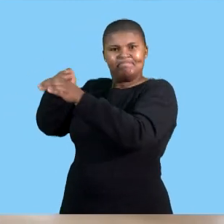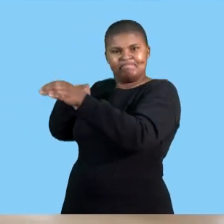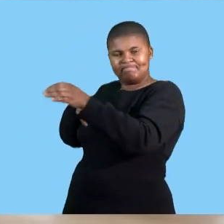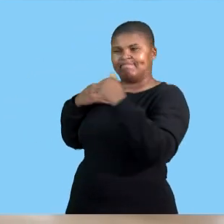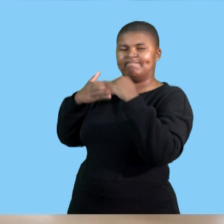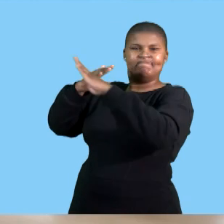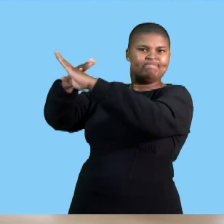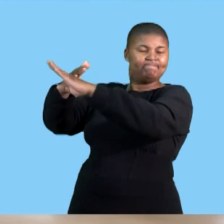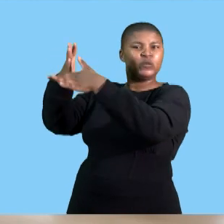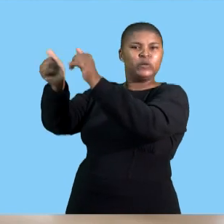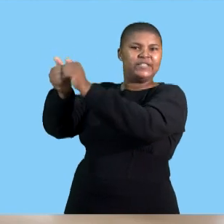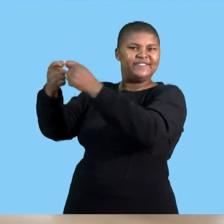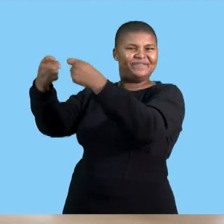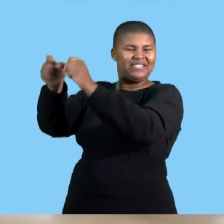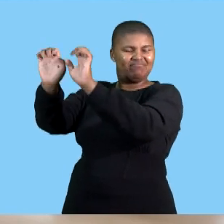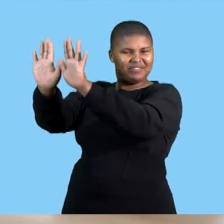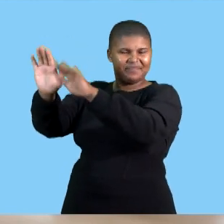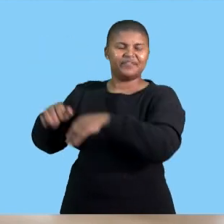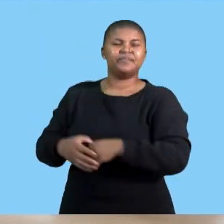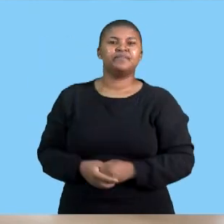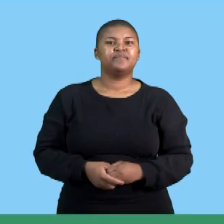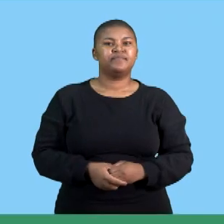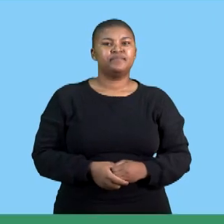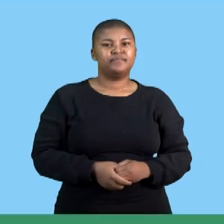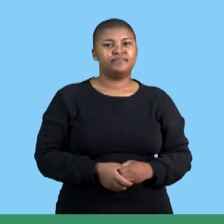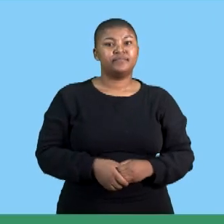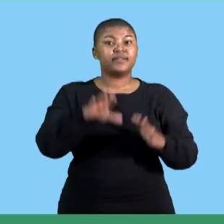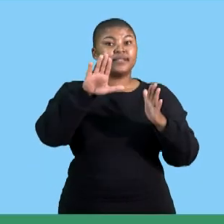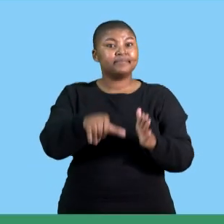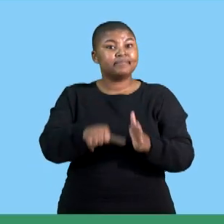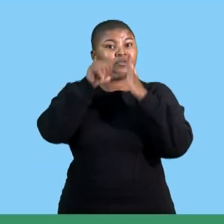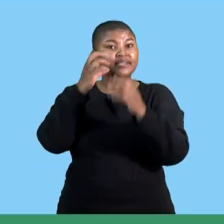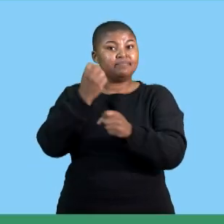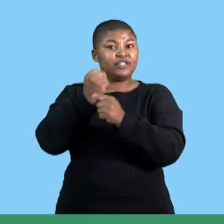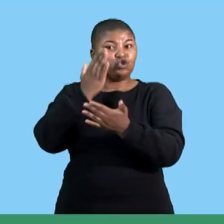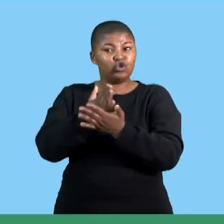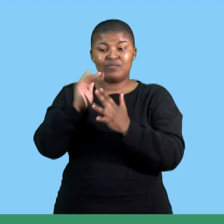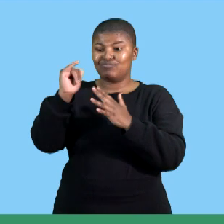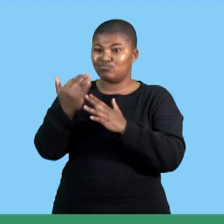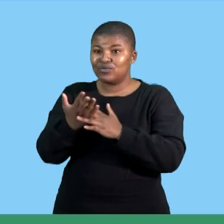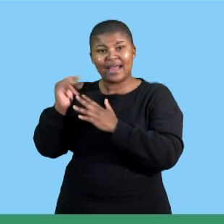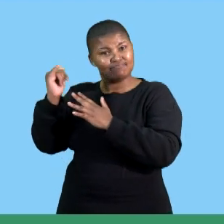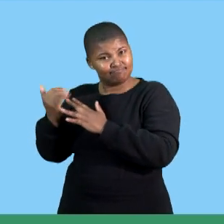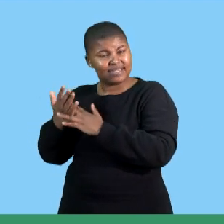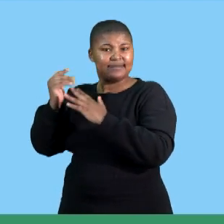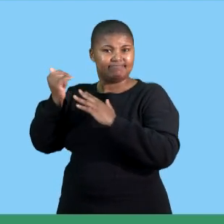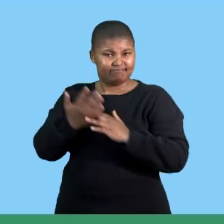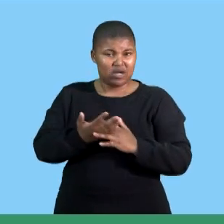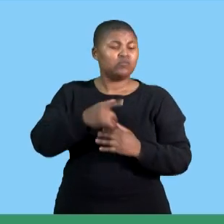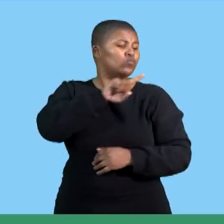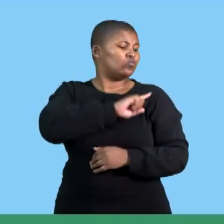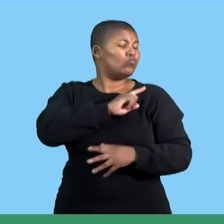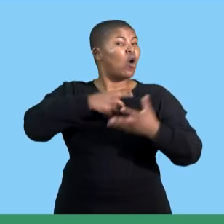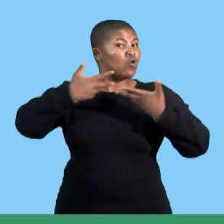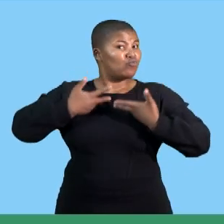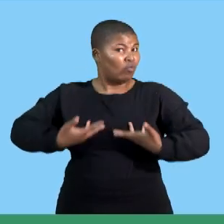my colleagues. It is very important to take regular breaks so that you can relax as well as